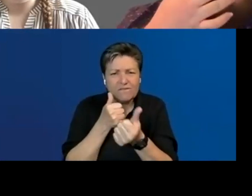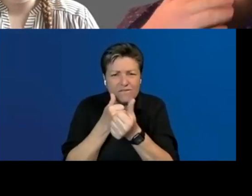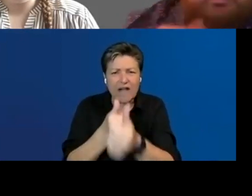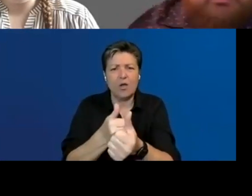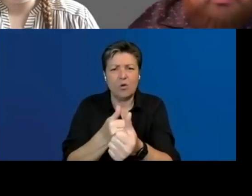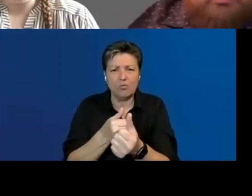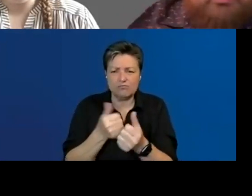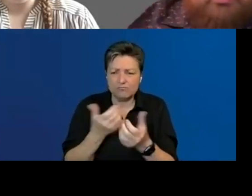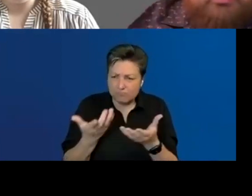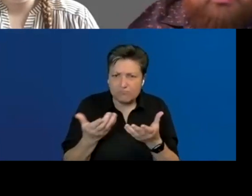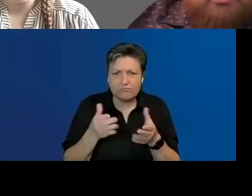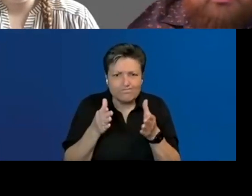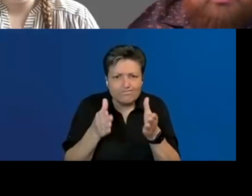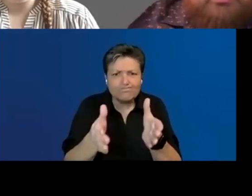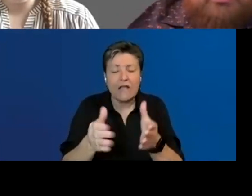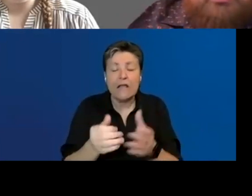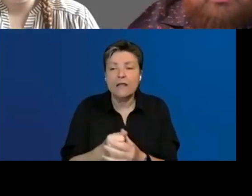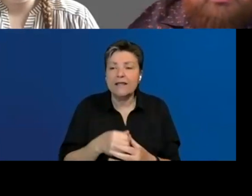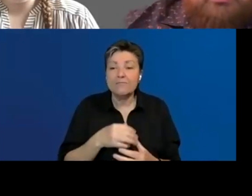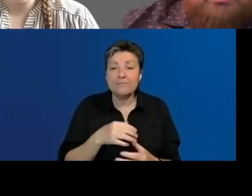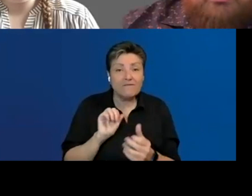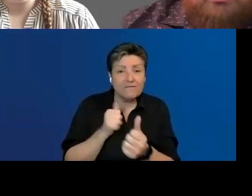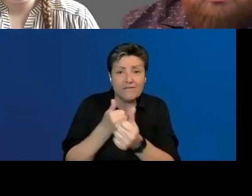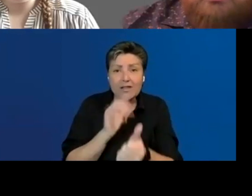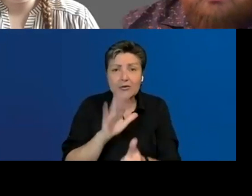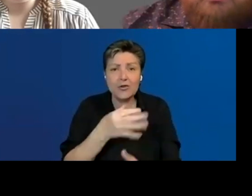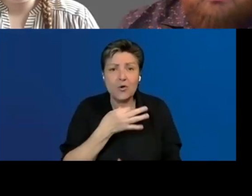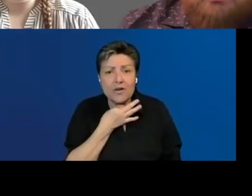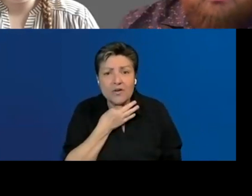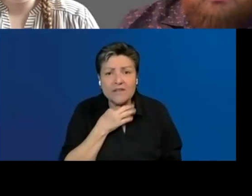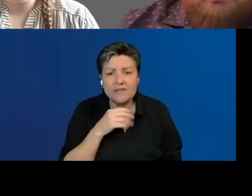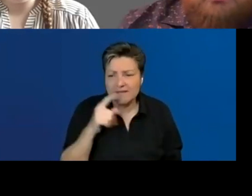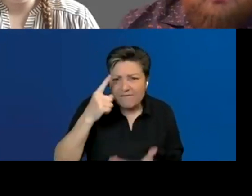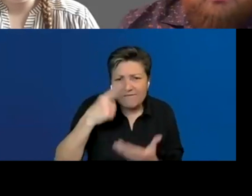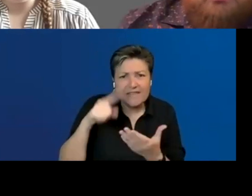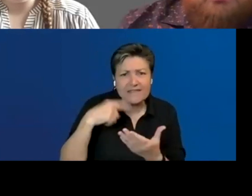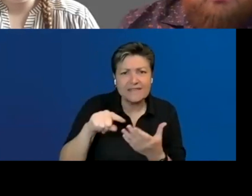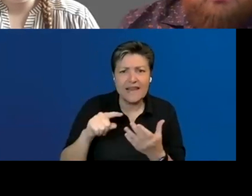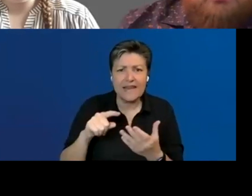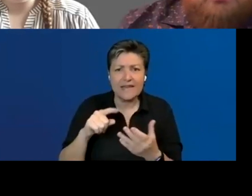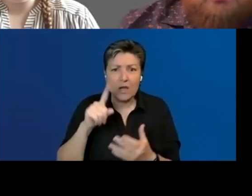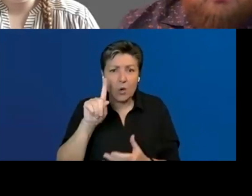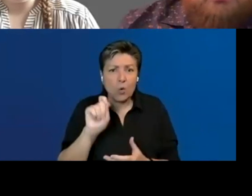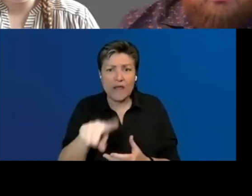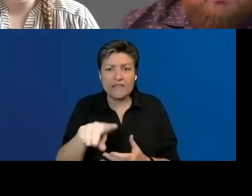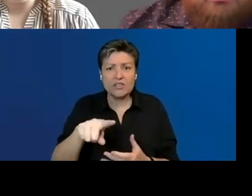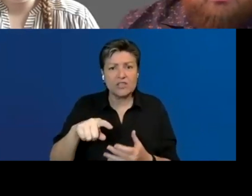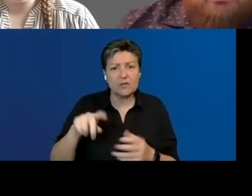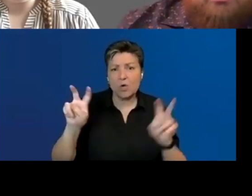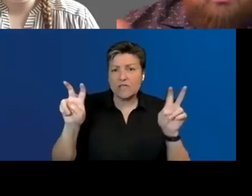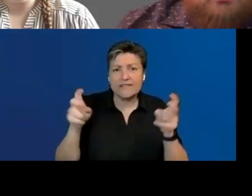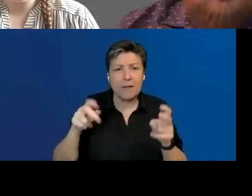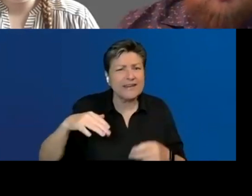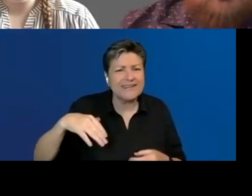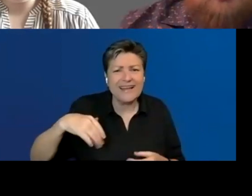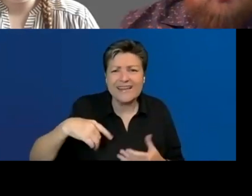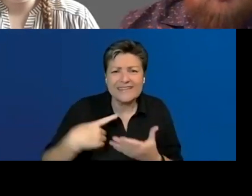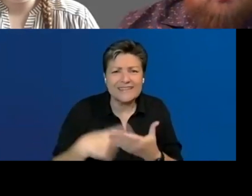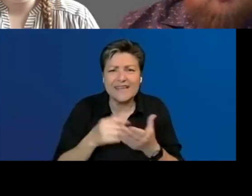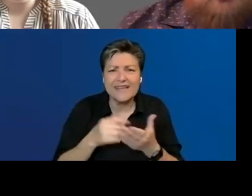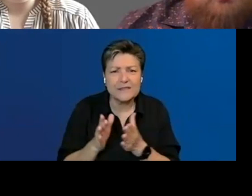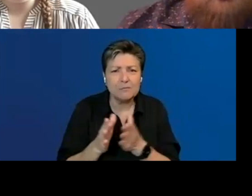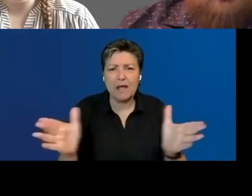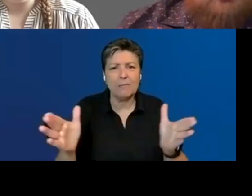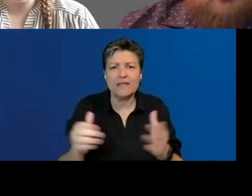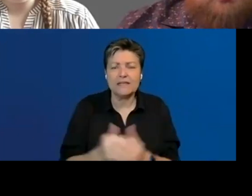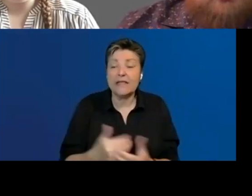said, really kind of follow your curiosity and investigate a question or topic you feel hasn't been discussed publicly and needs to be brought light to? Maybe it's kind